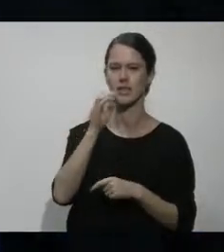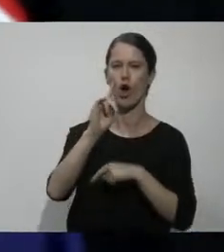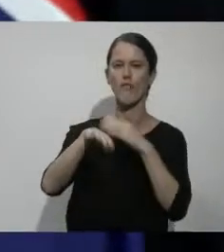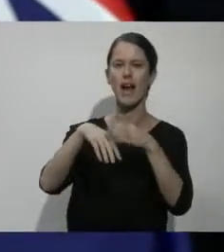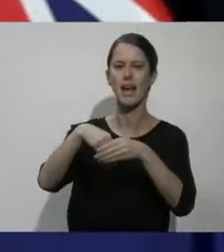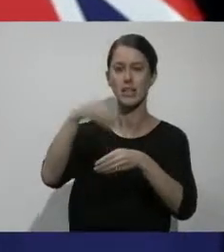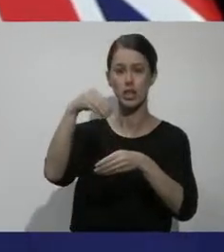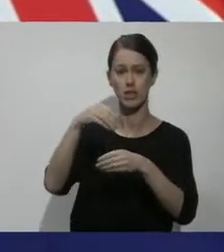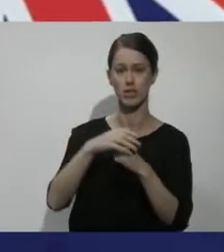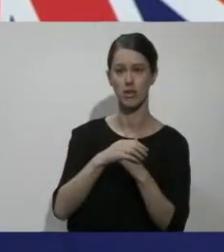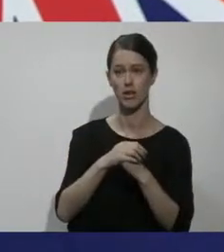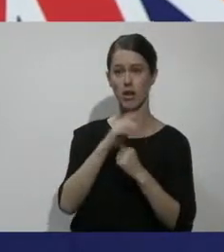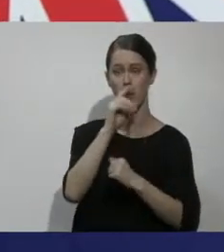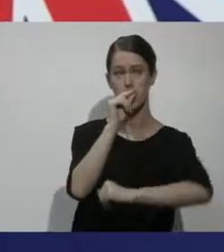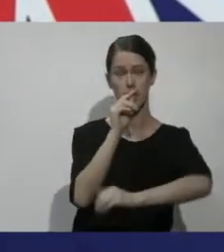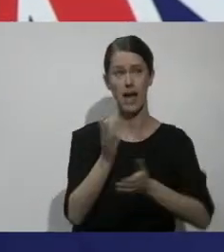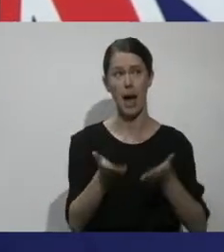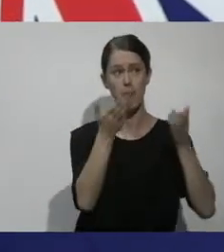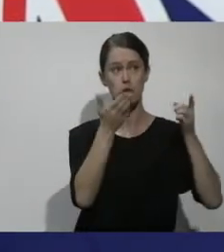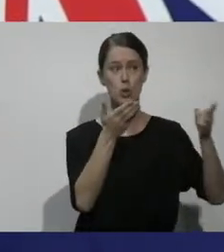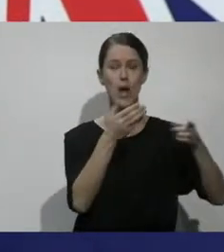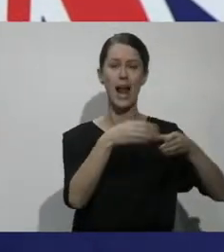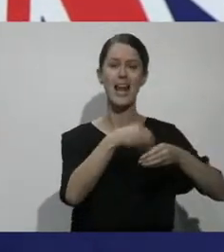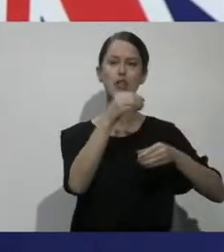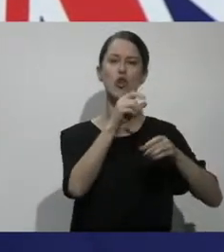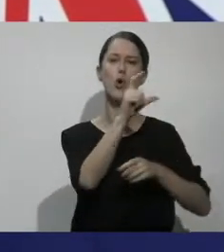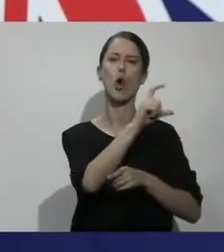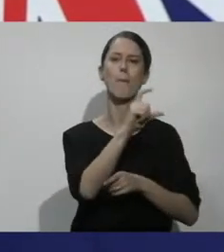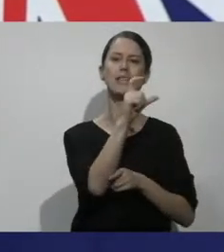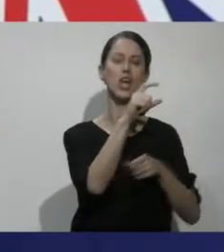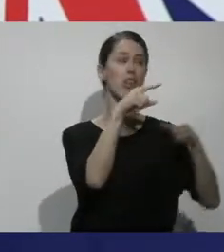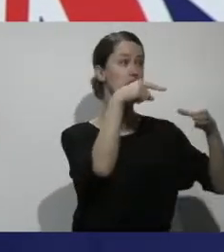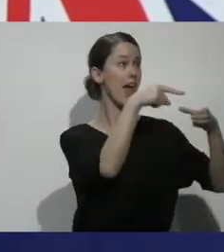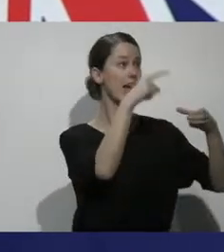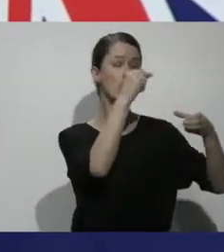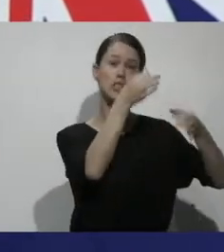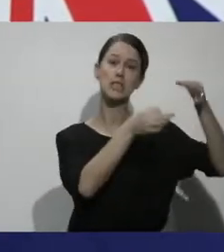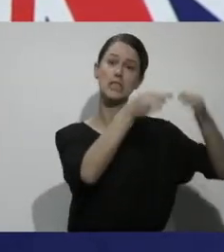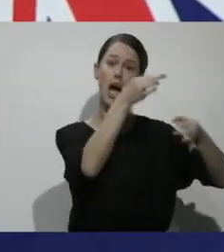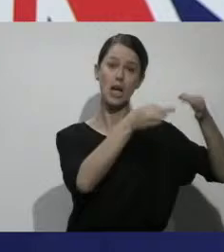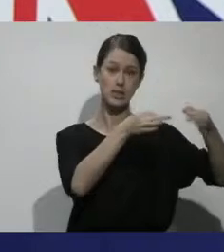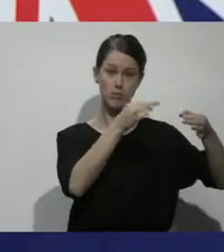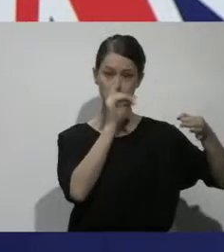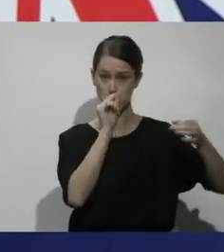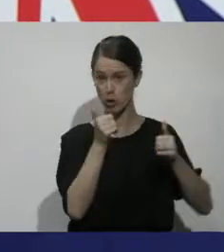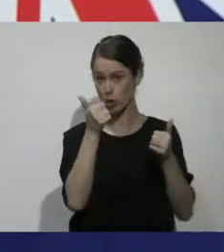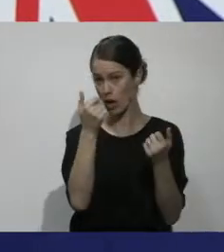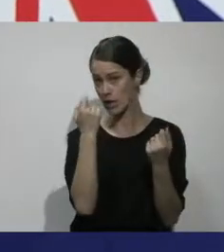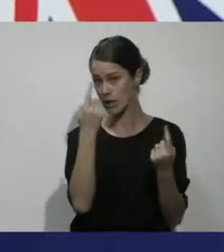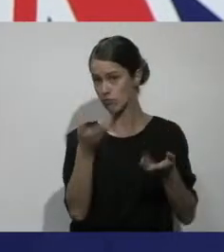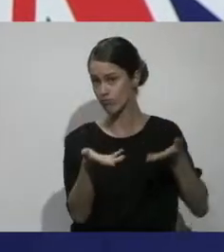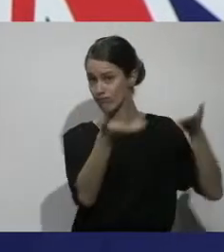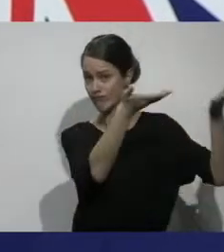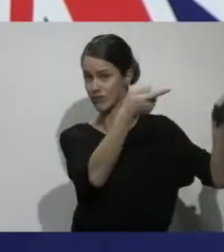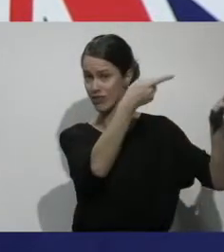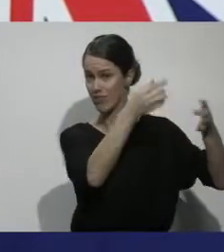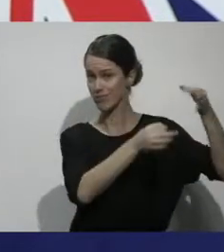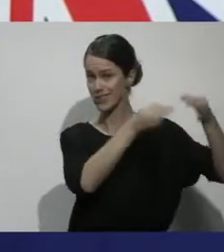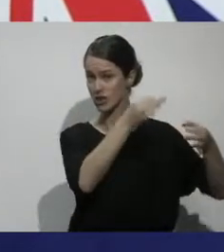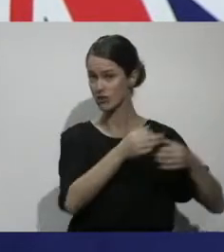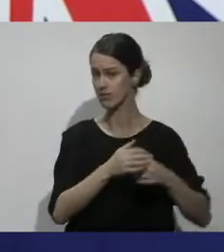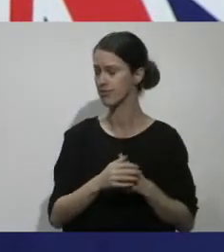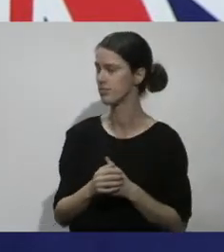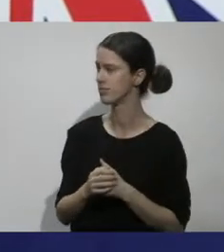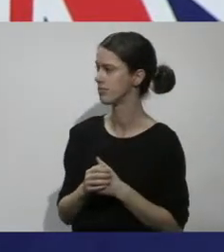you is just to leave it to the Electoral Commission, because Yep. they have the powers to defer. Would that be a prudent course of action, given that would take the politics out of Yeah, it? look, again, as I say,